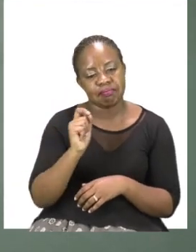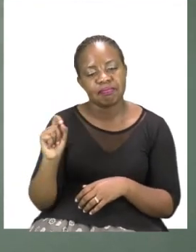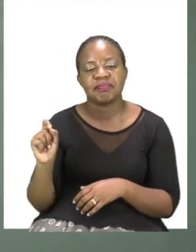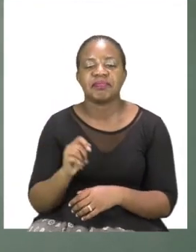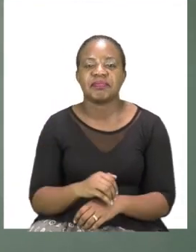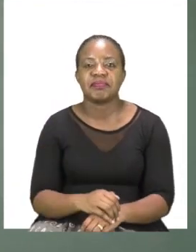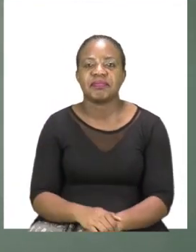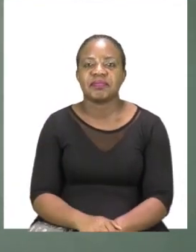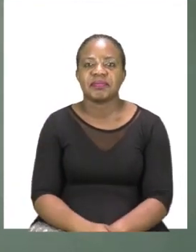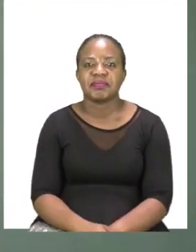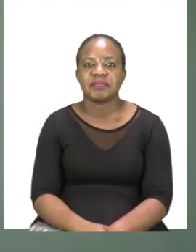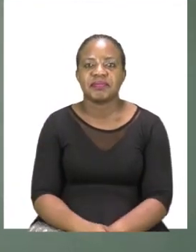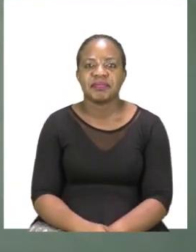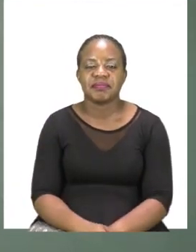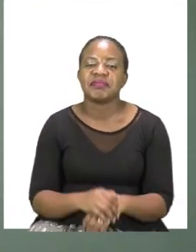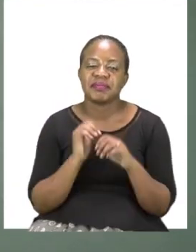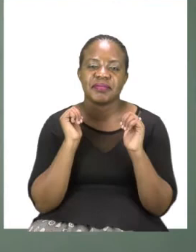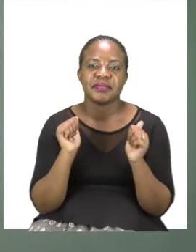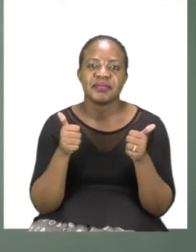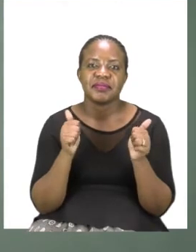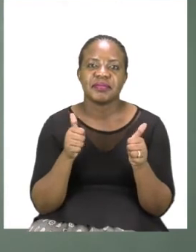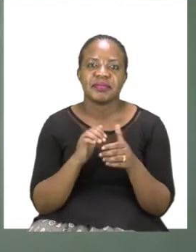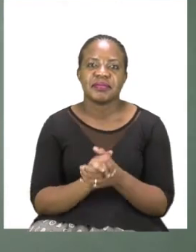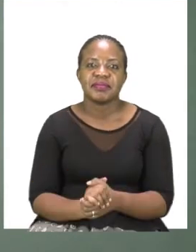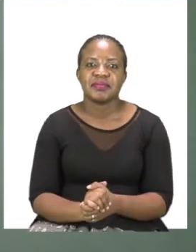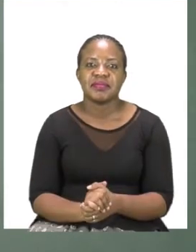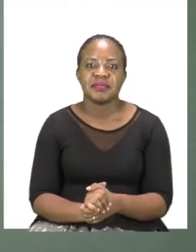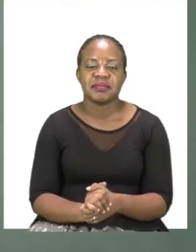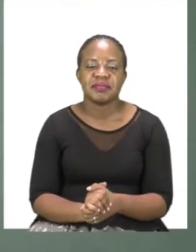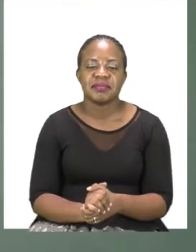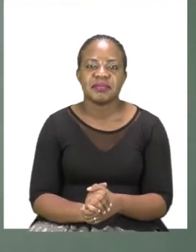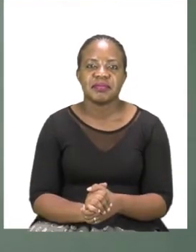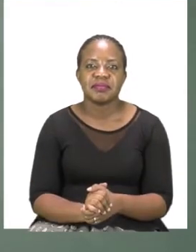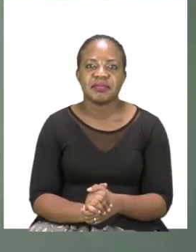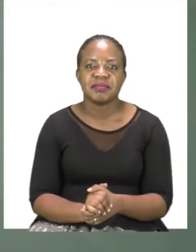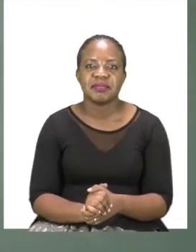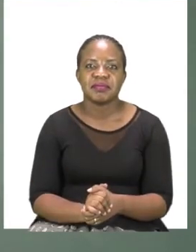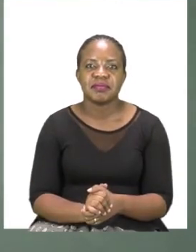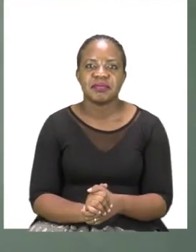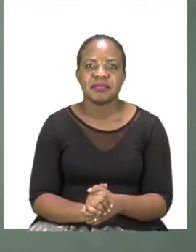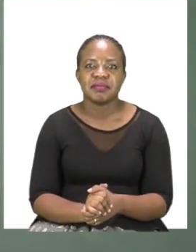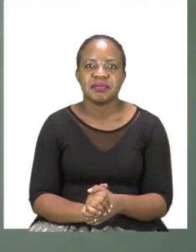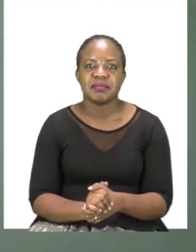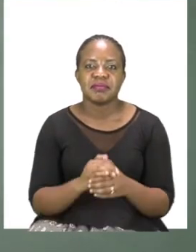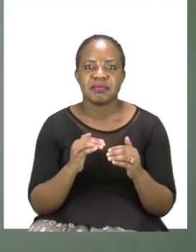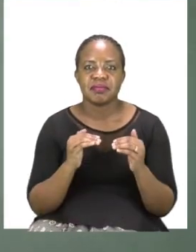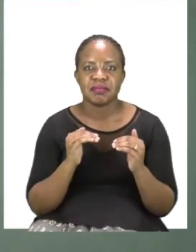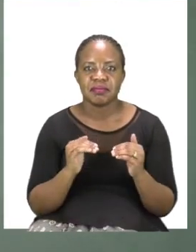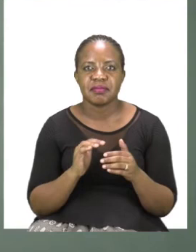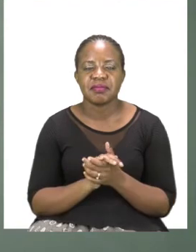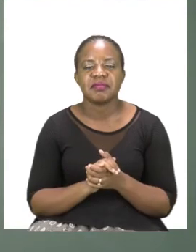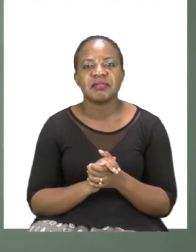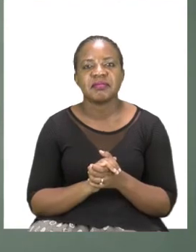March. Very good. The next question is asking us to fill in the